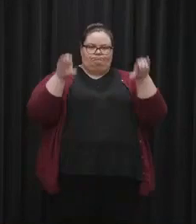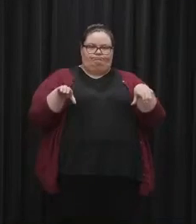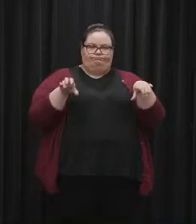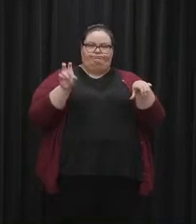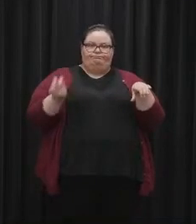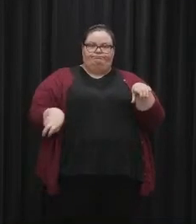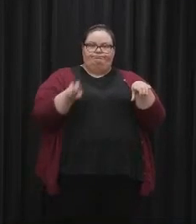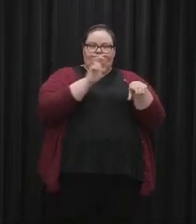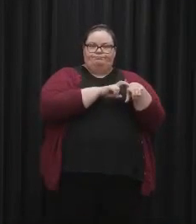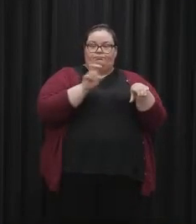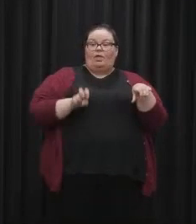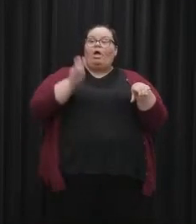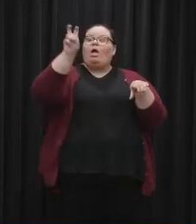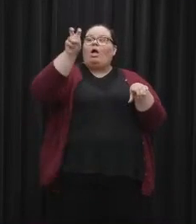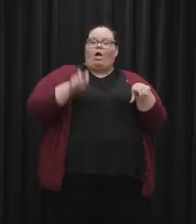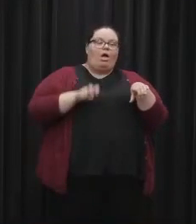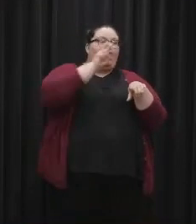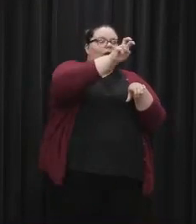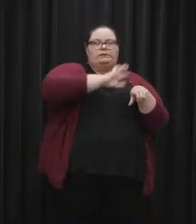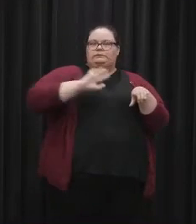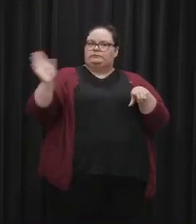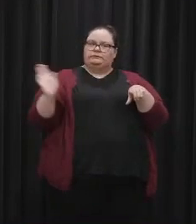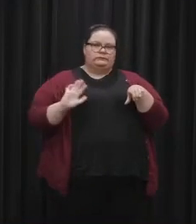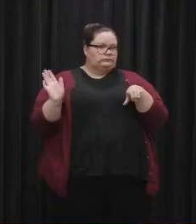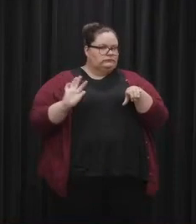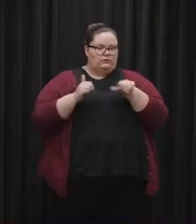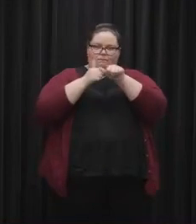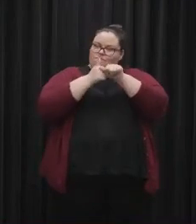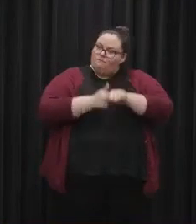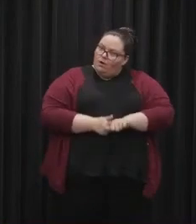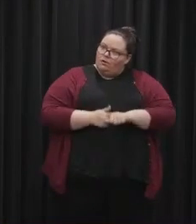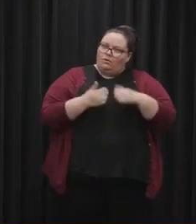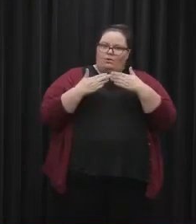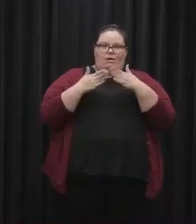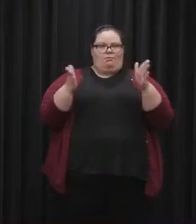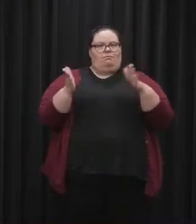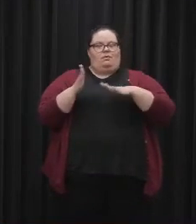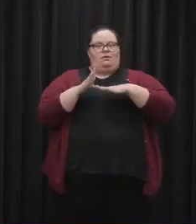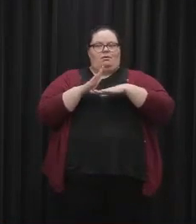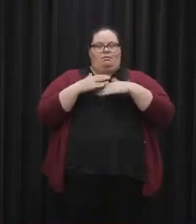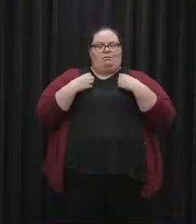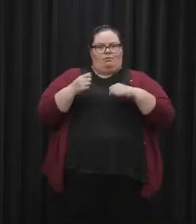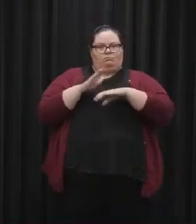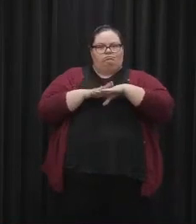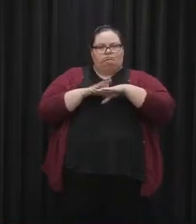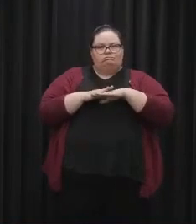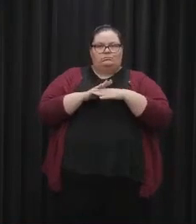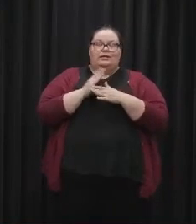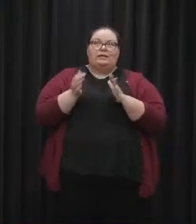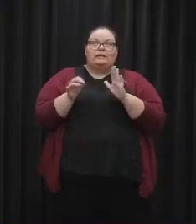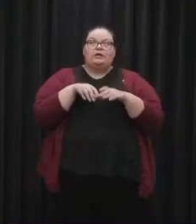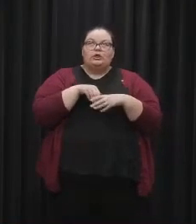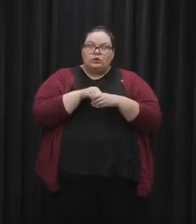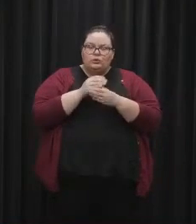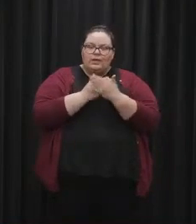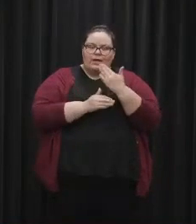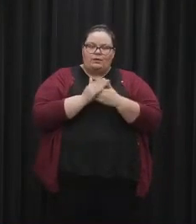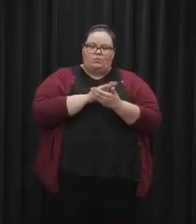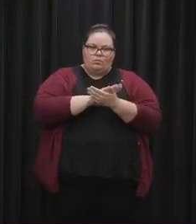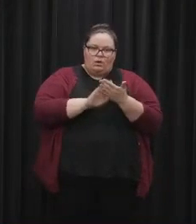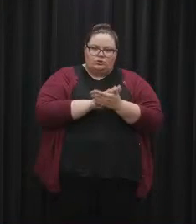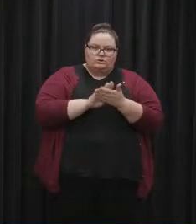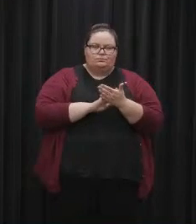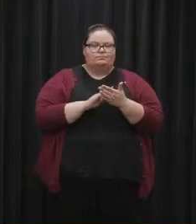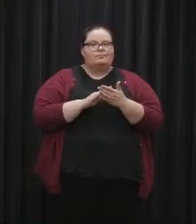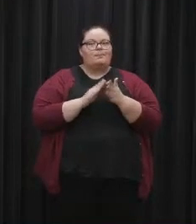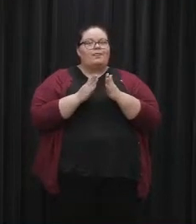physical distance from others, and follow all public health directives such as regular hand washing. Outdoor public spaces are anywhere the public